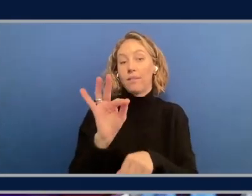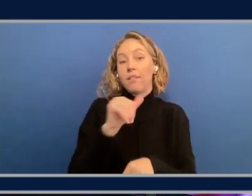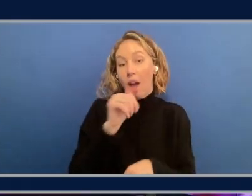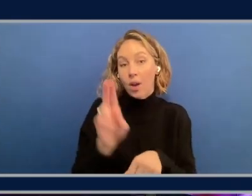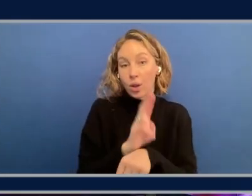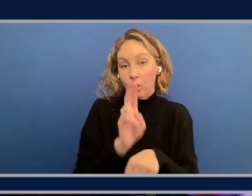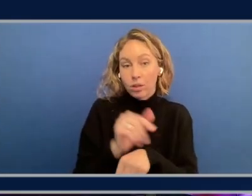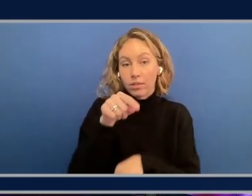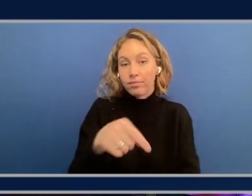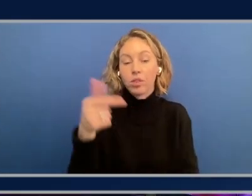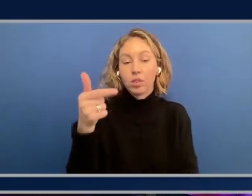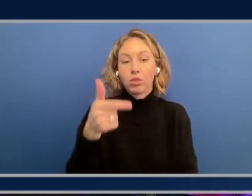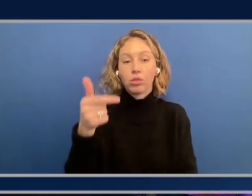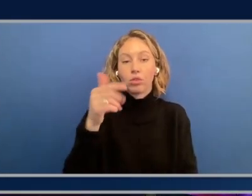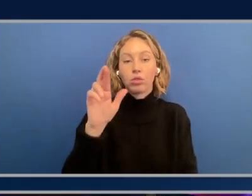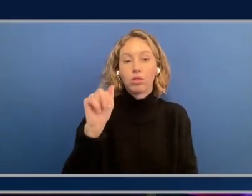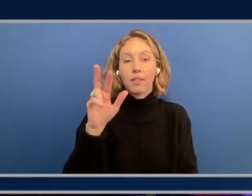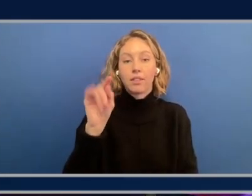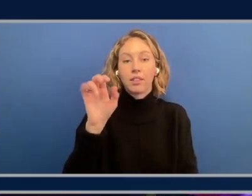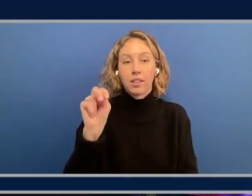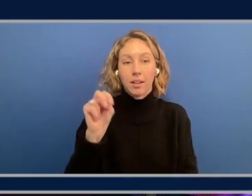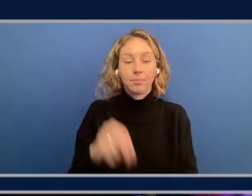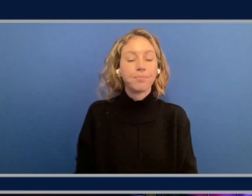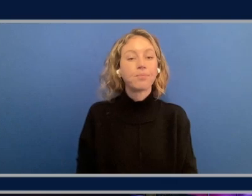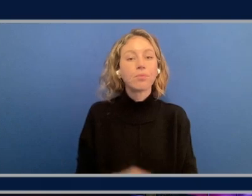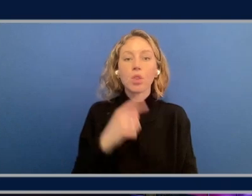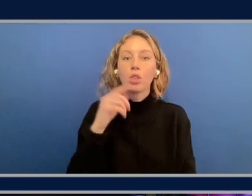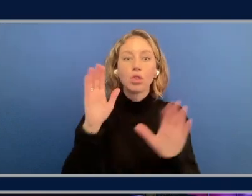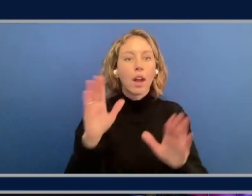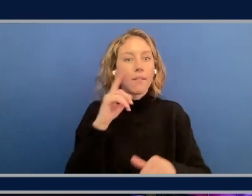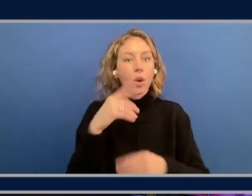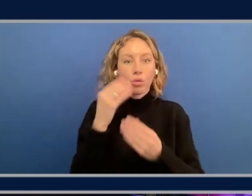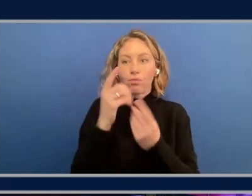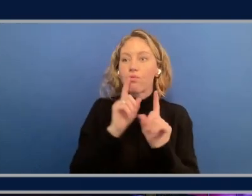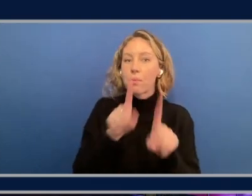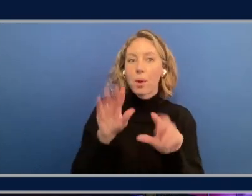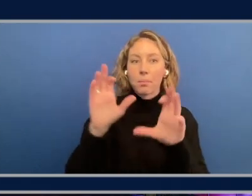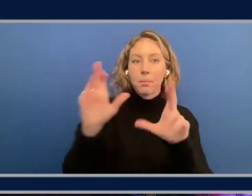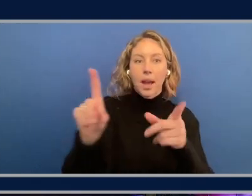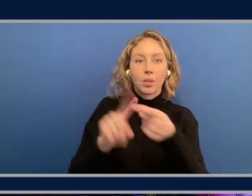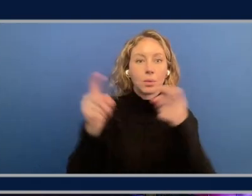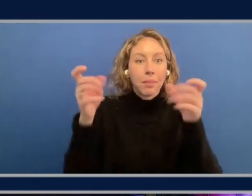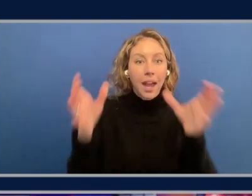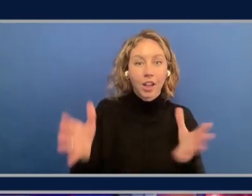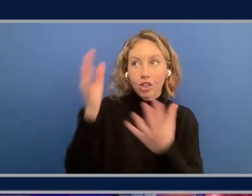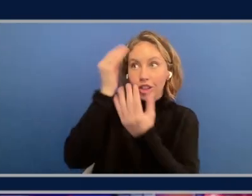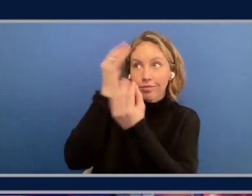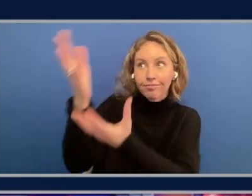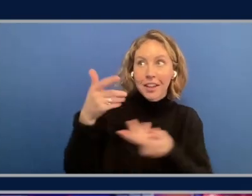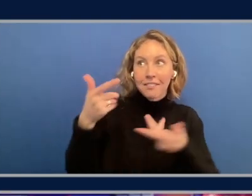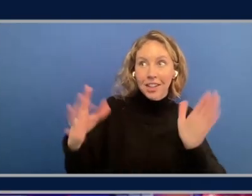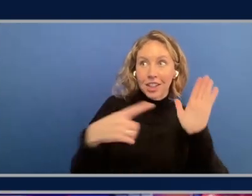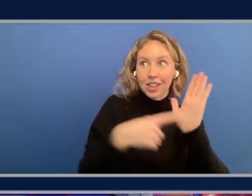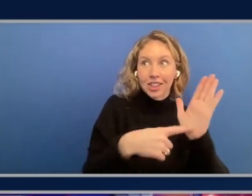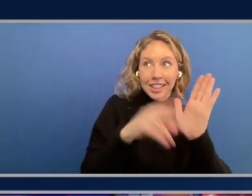creates for those of us who have to do reports back to Yes. managers and other Yes. people like that, this is Done for So you. we're saving you